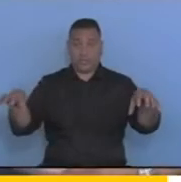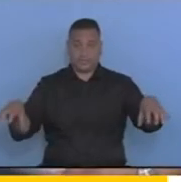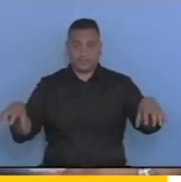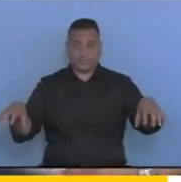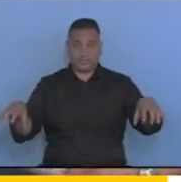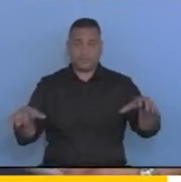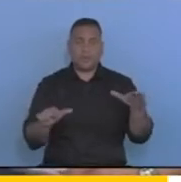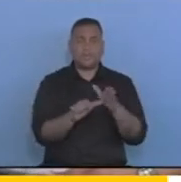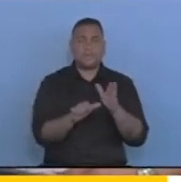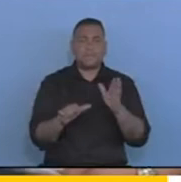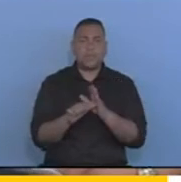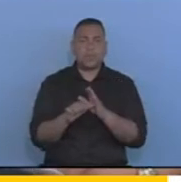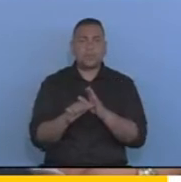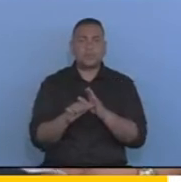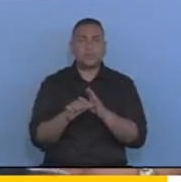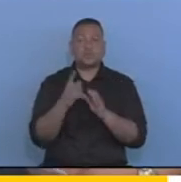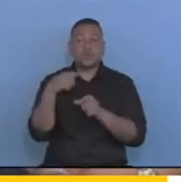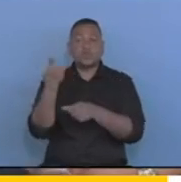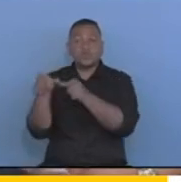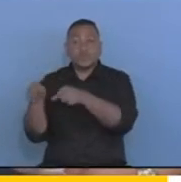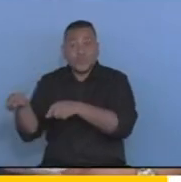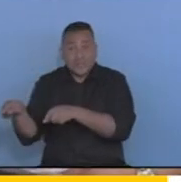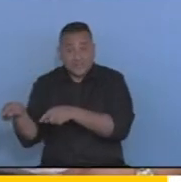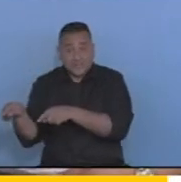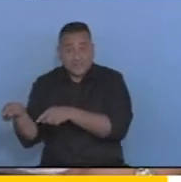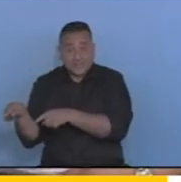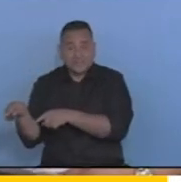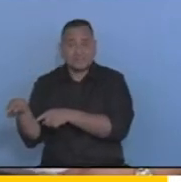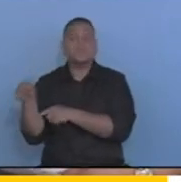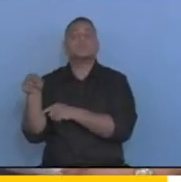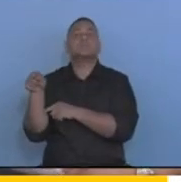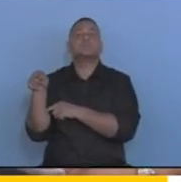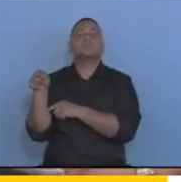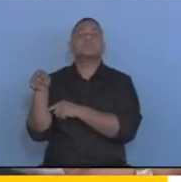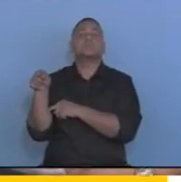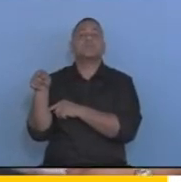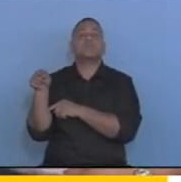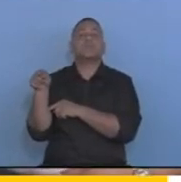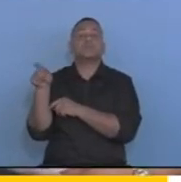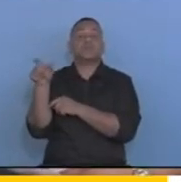student. The student can have a grade 7. Oh, all right.